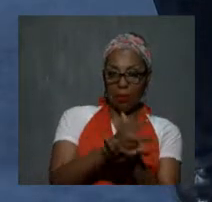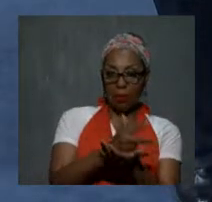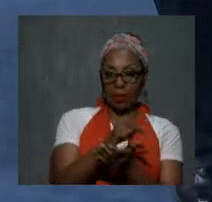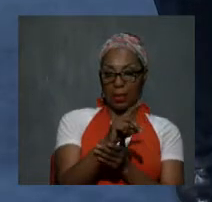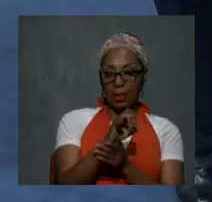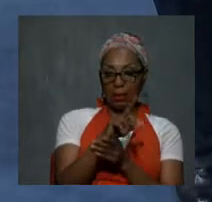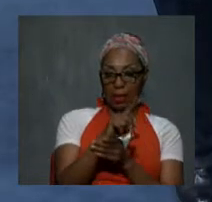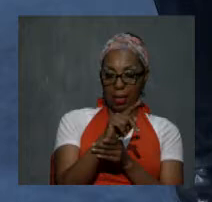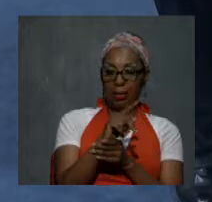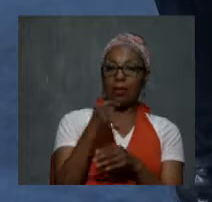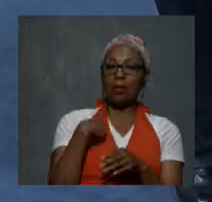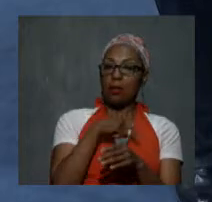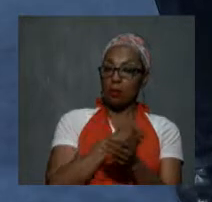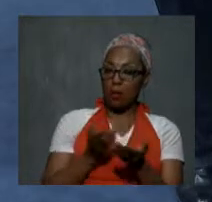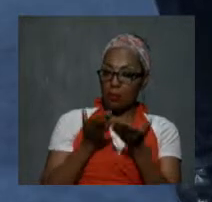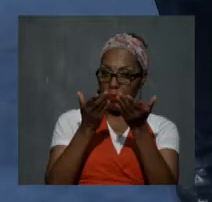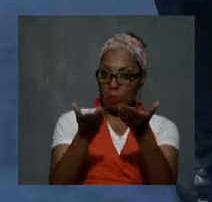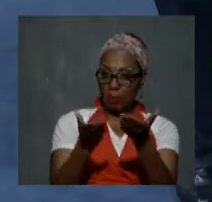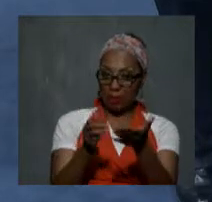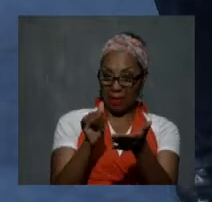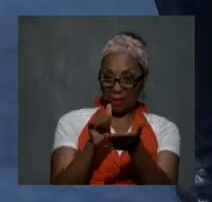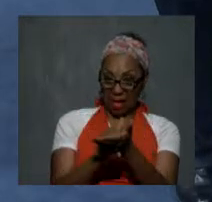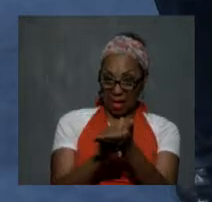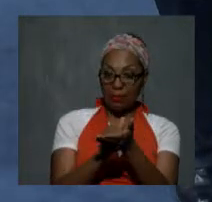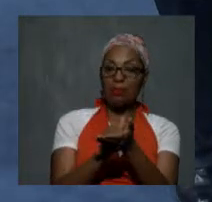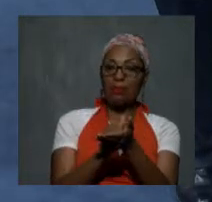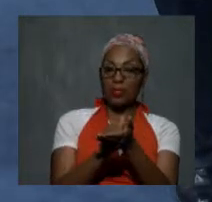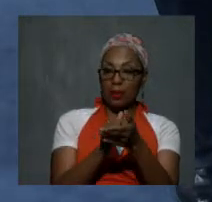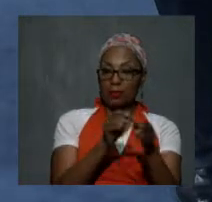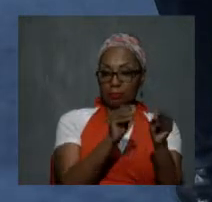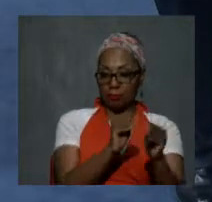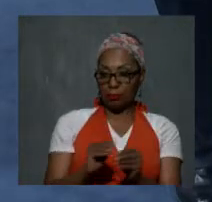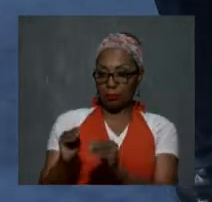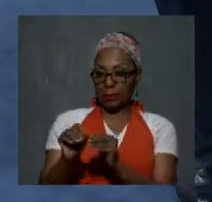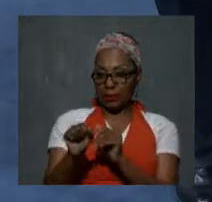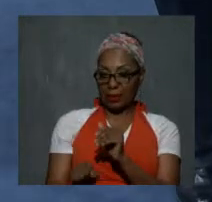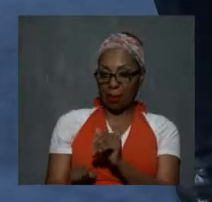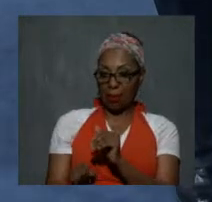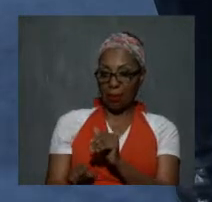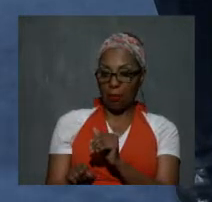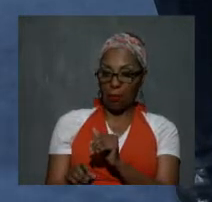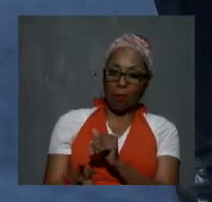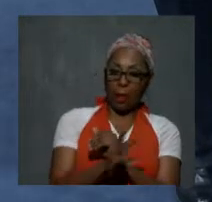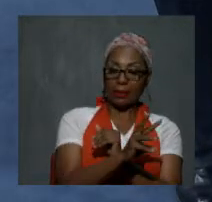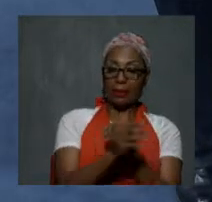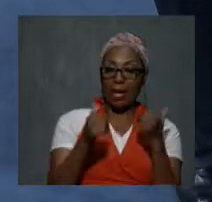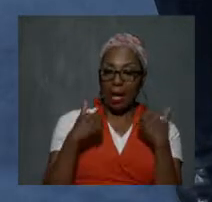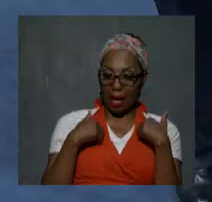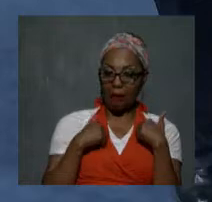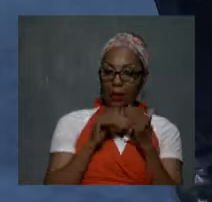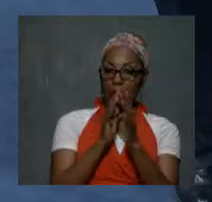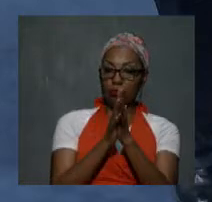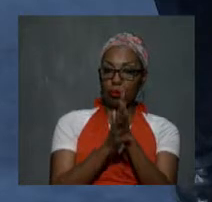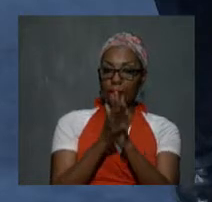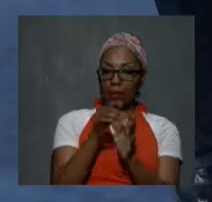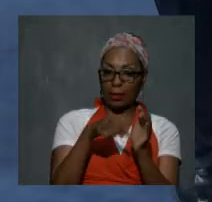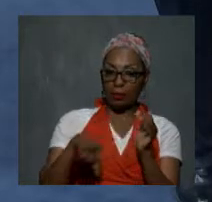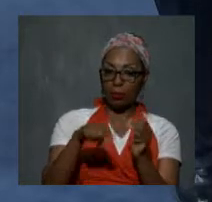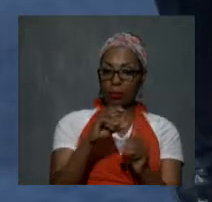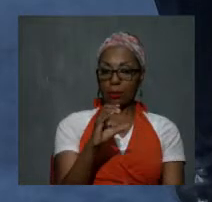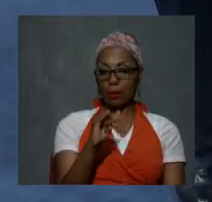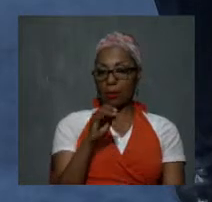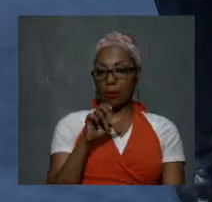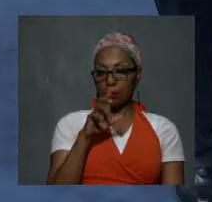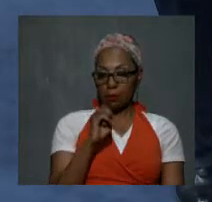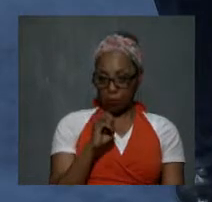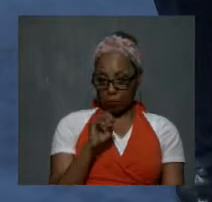we proposed to take that alignment, swing it southwest, have a traffic circle, go all the way to the